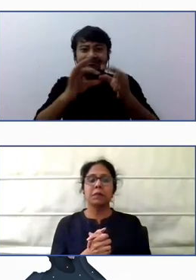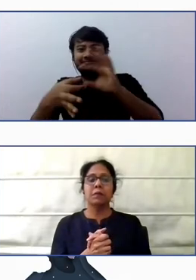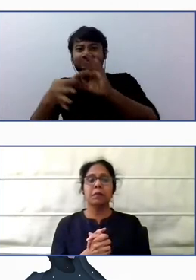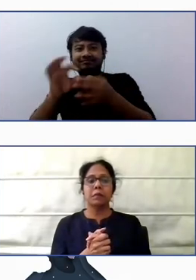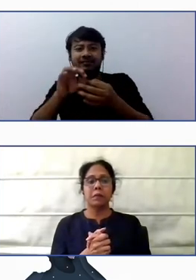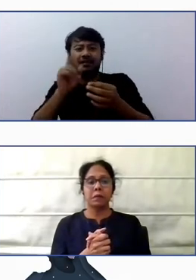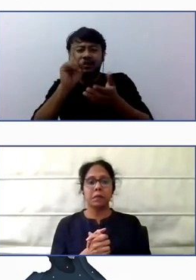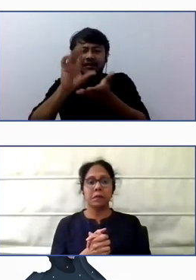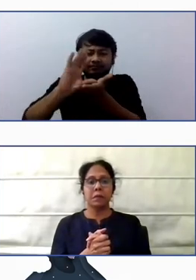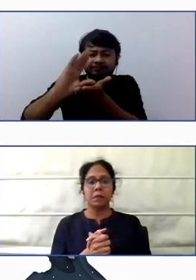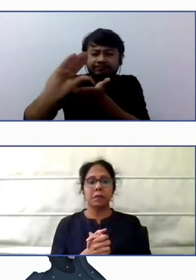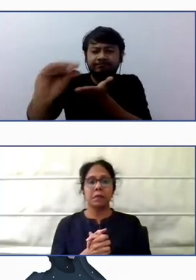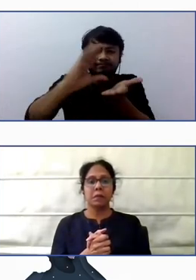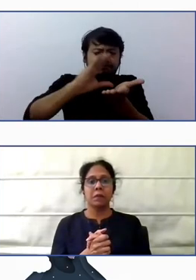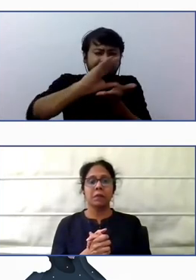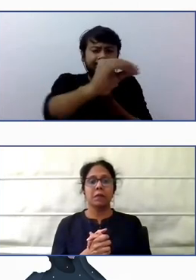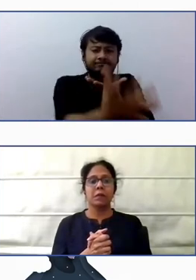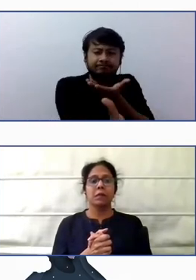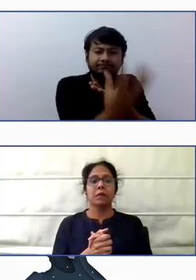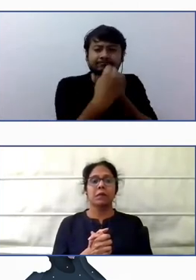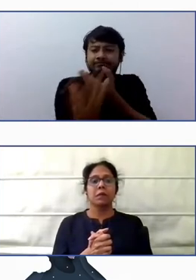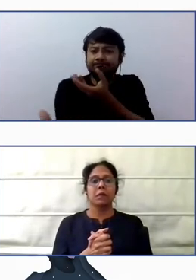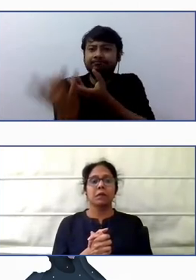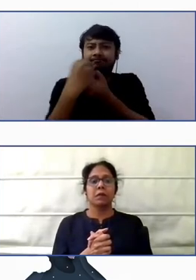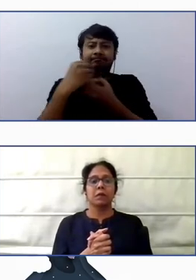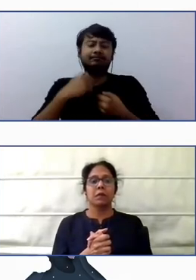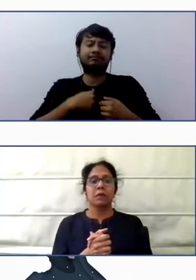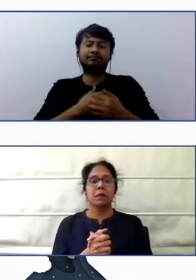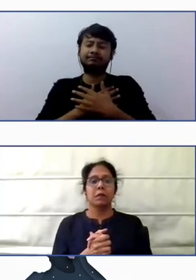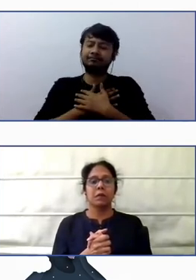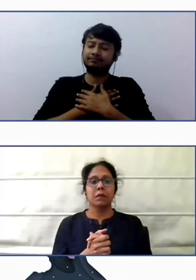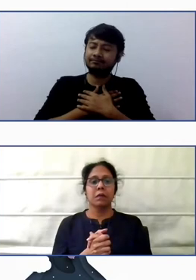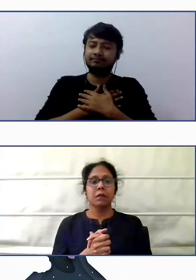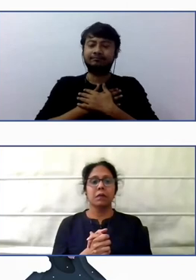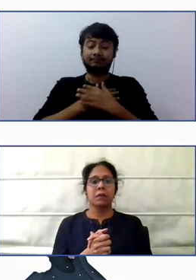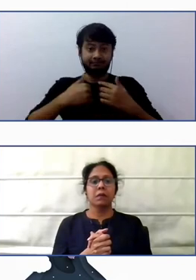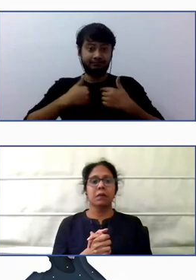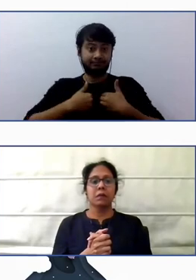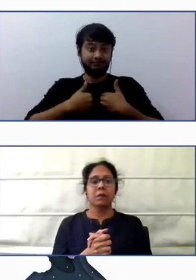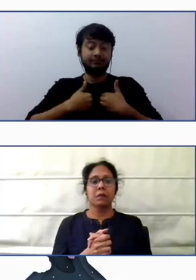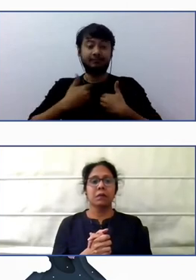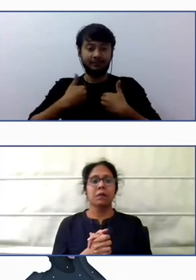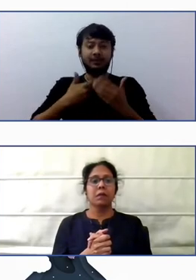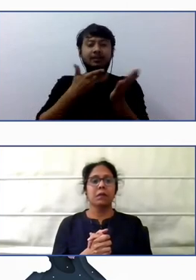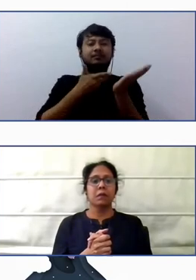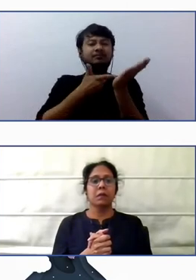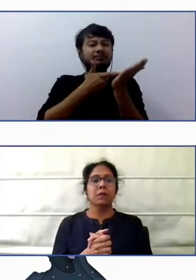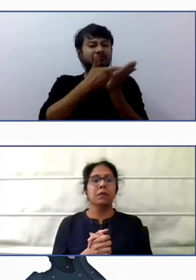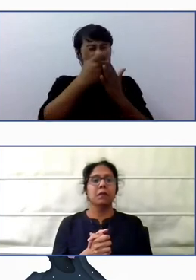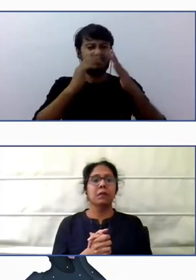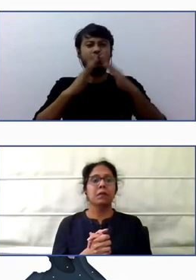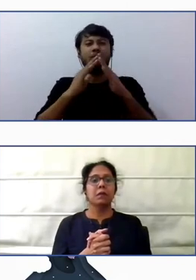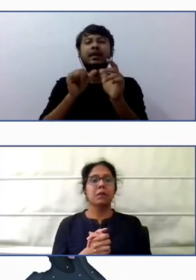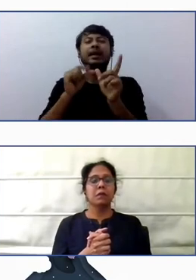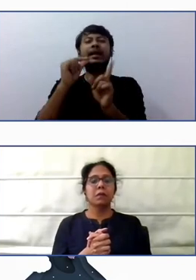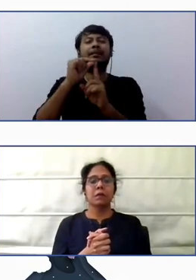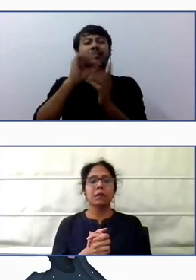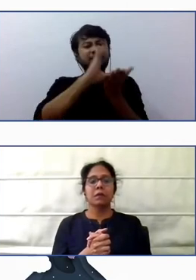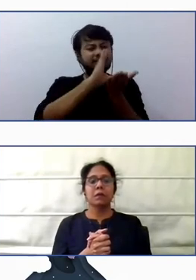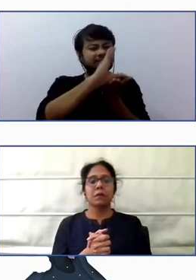which is very much close to my heart. I being a person who hail from a rural part of Andhra Pradesh, right,